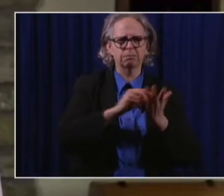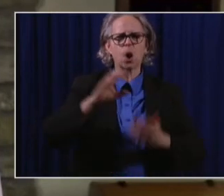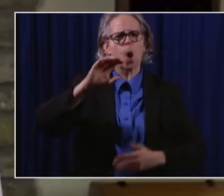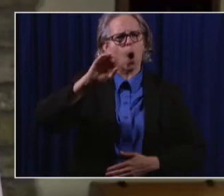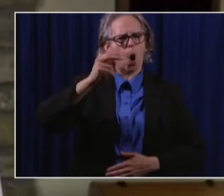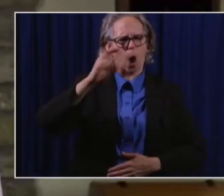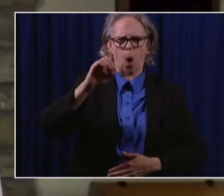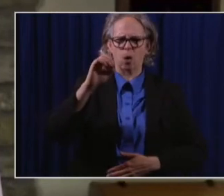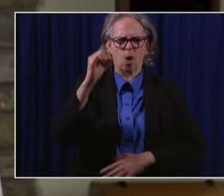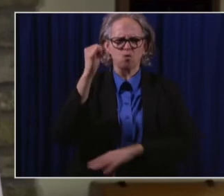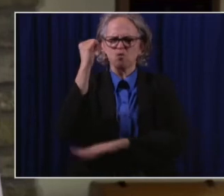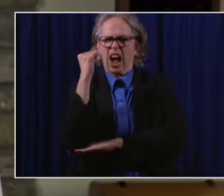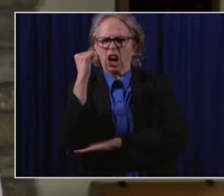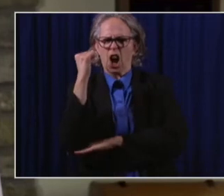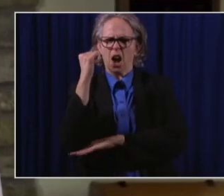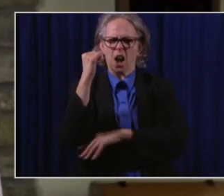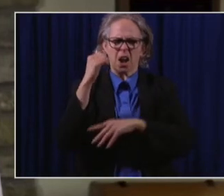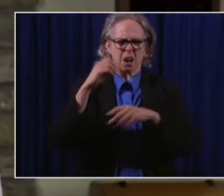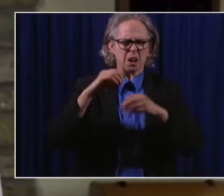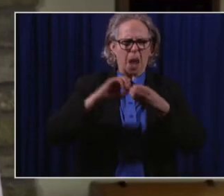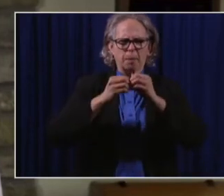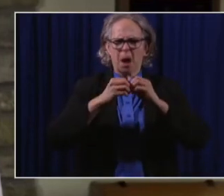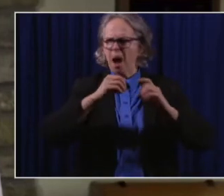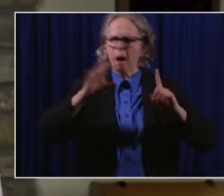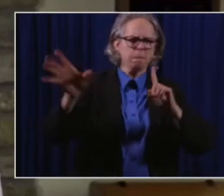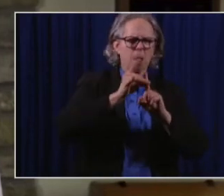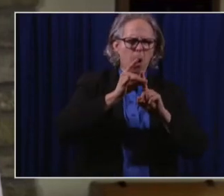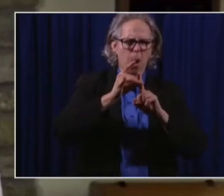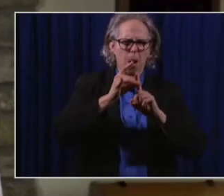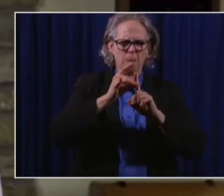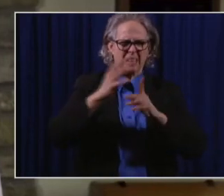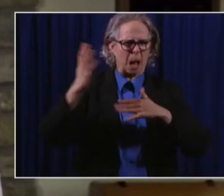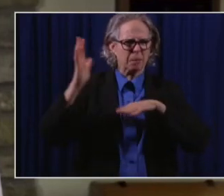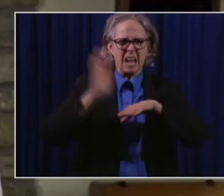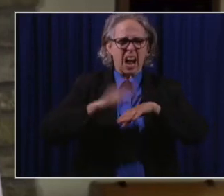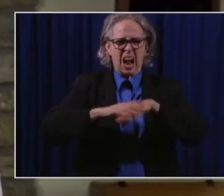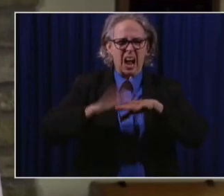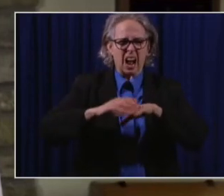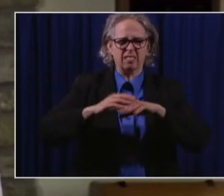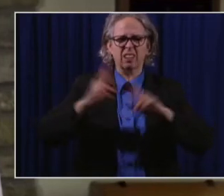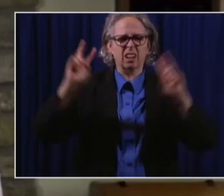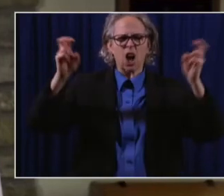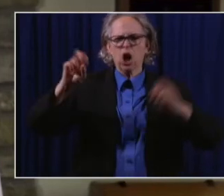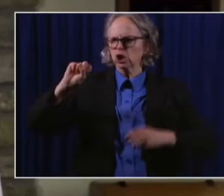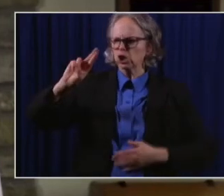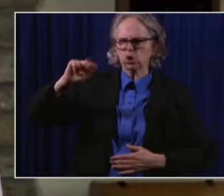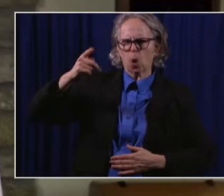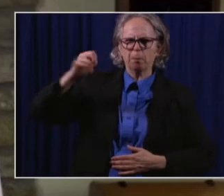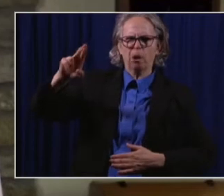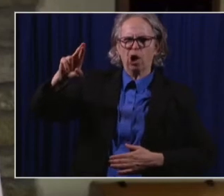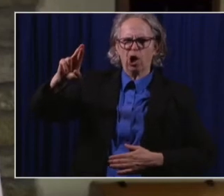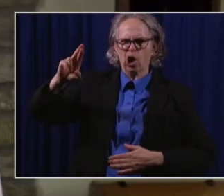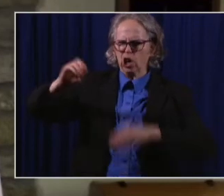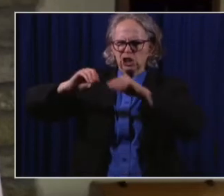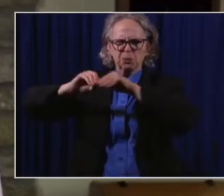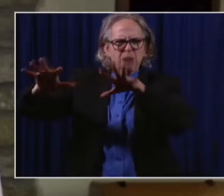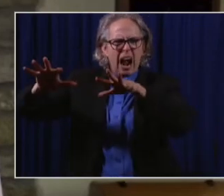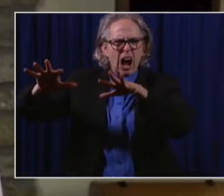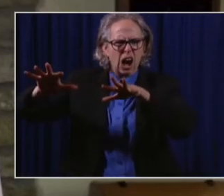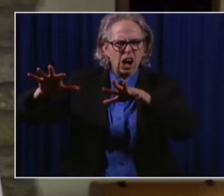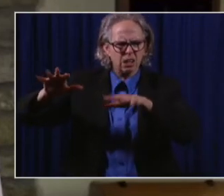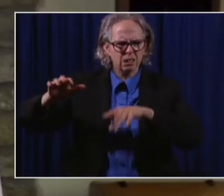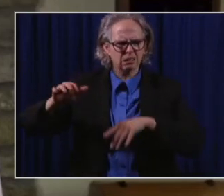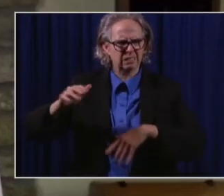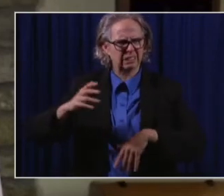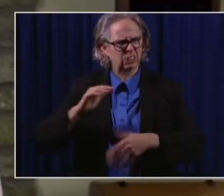full surge, health experts say. 2 doctors from Metro Health in Cleveland talk about the increase in cases and